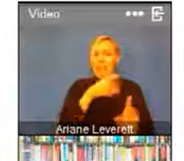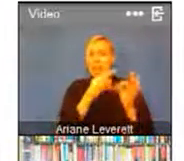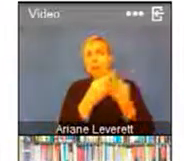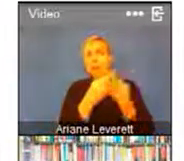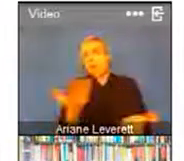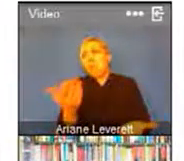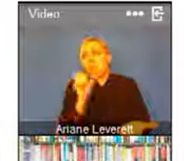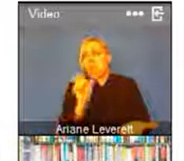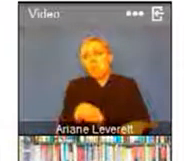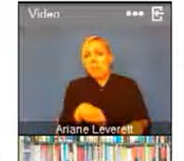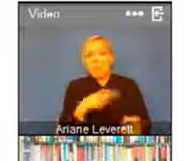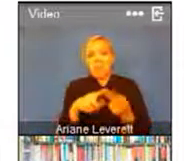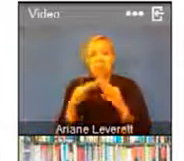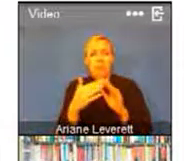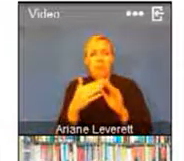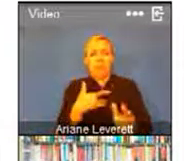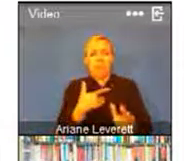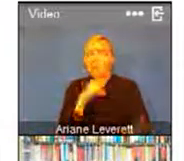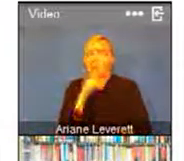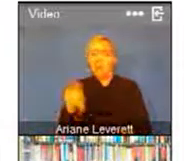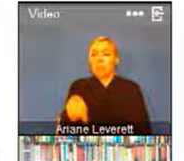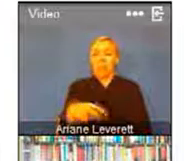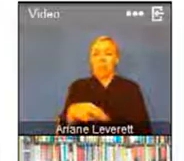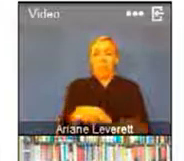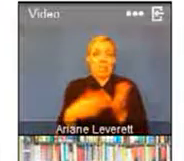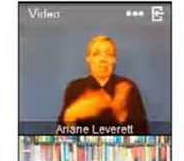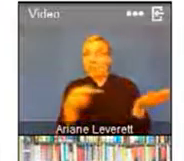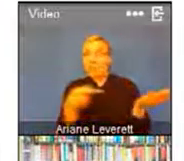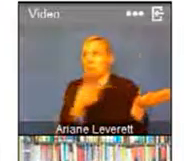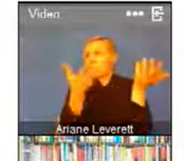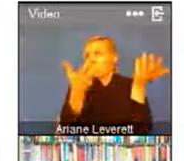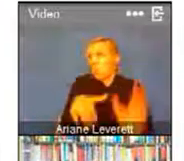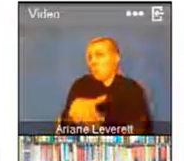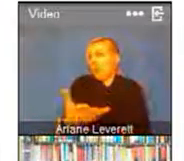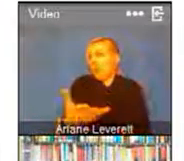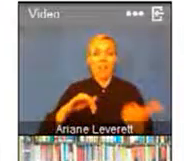impact on less costs for the government of